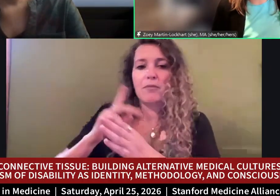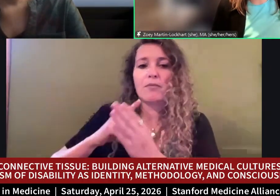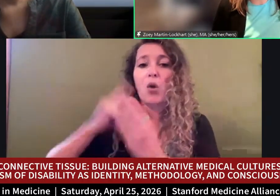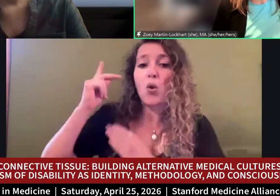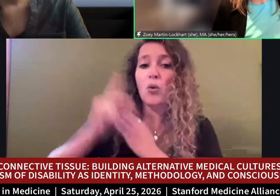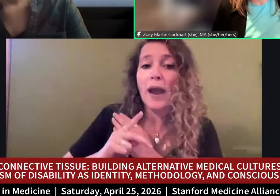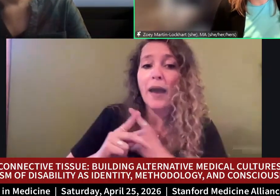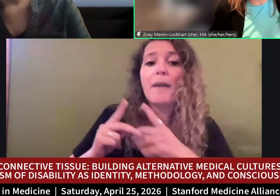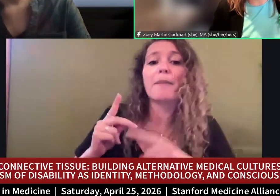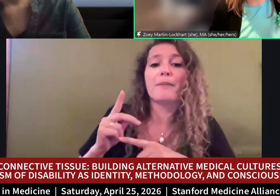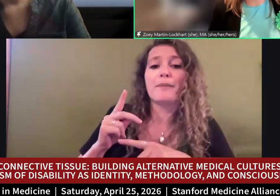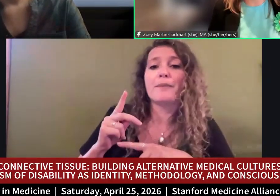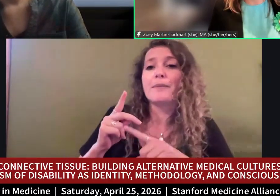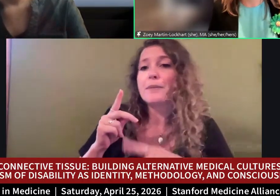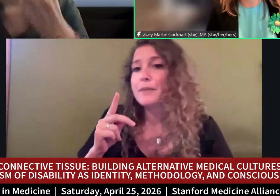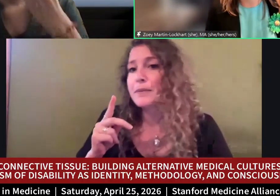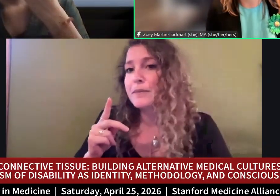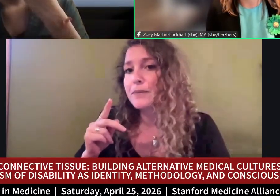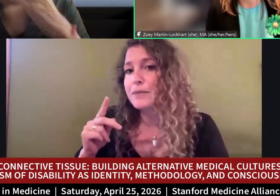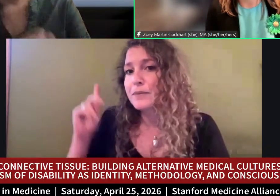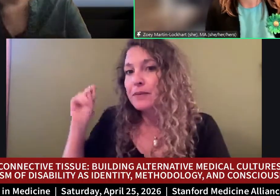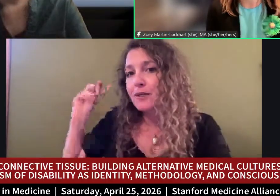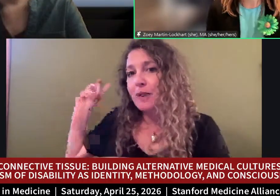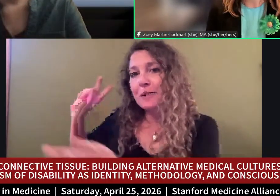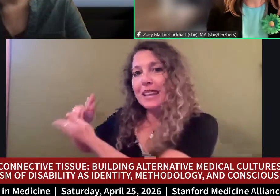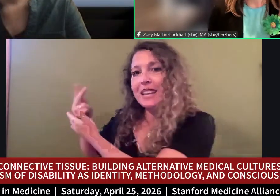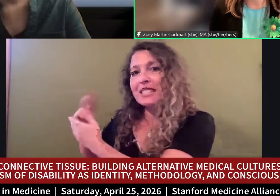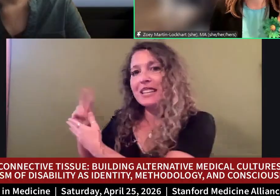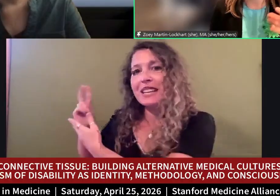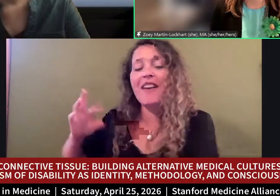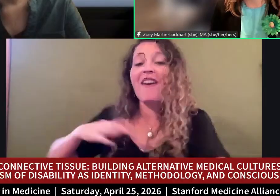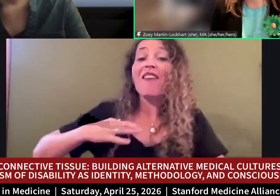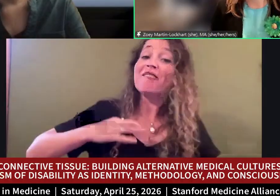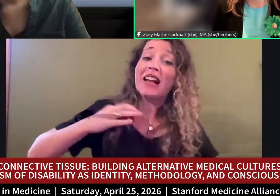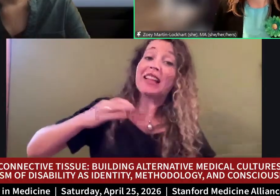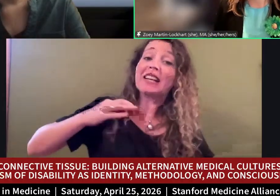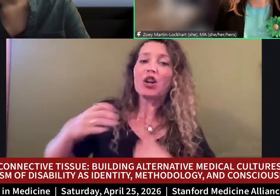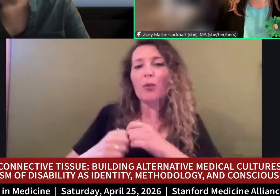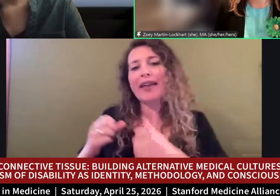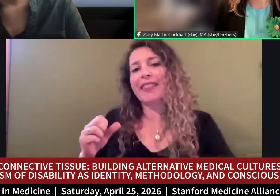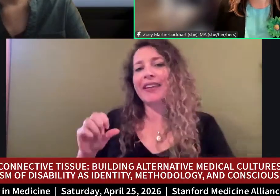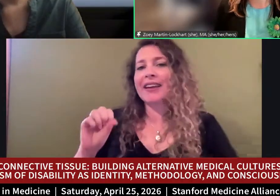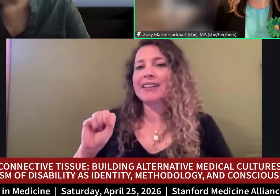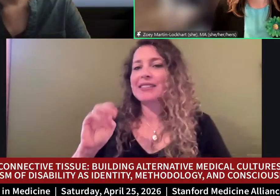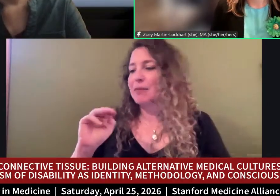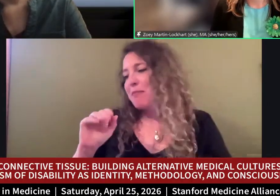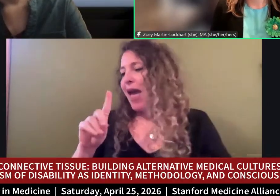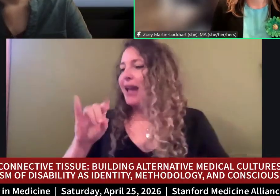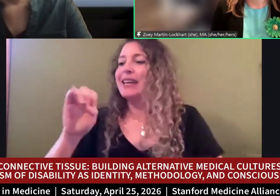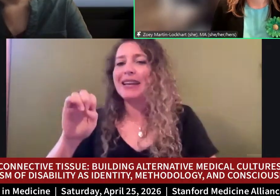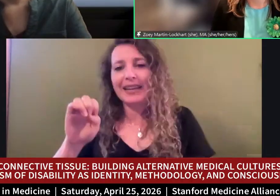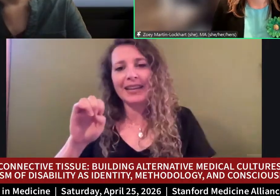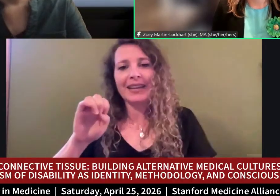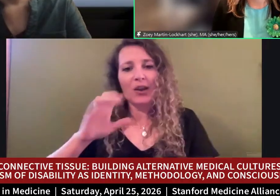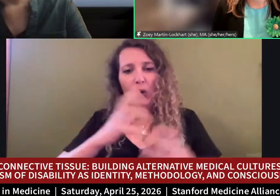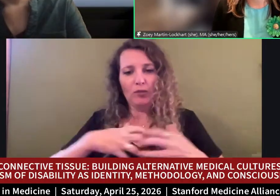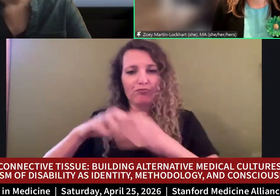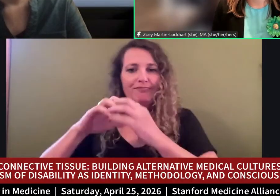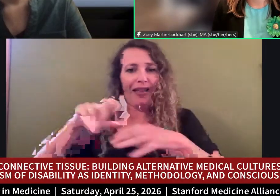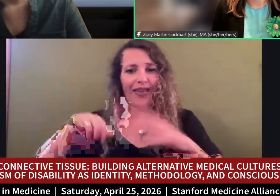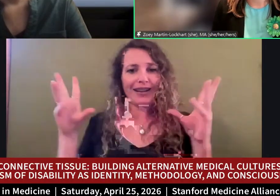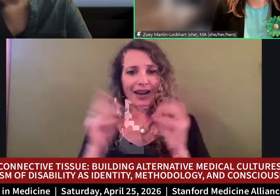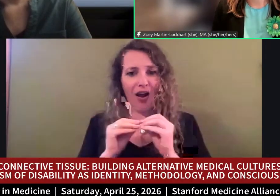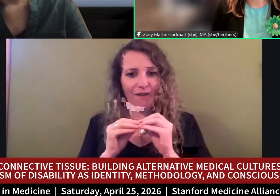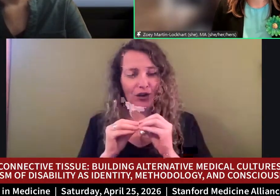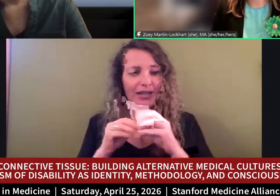his kitchen just put in volunteer with SMATI, which is putting on this conference.